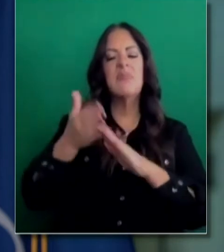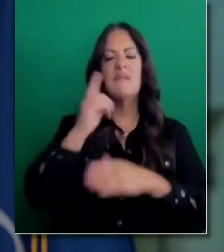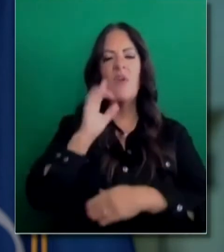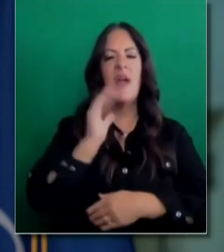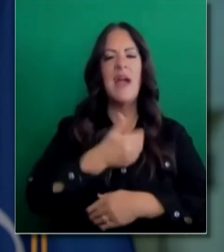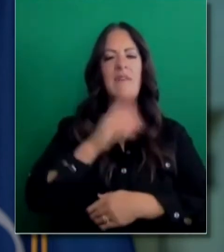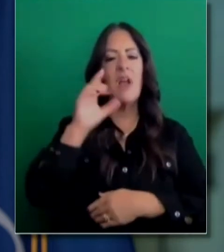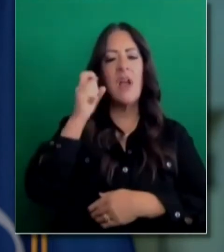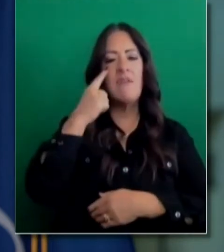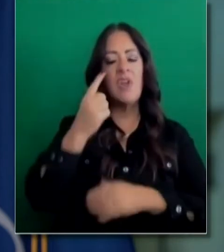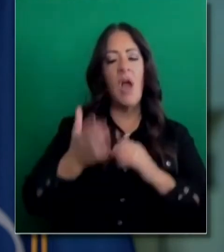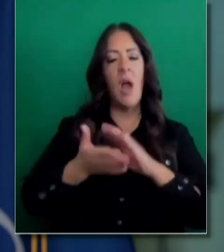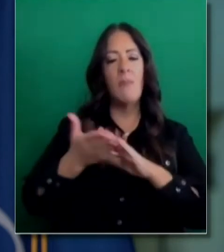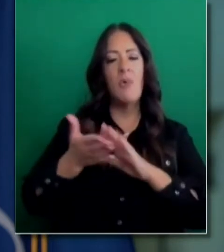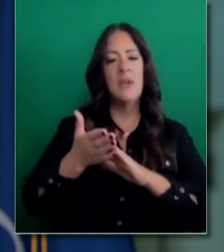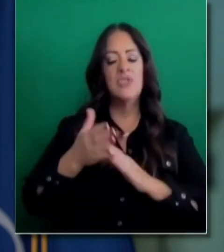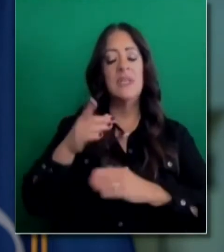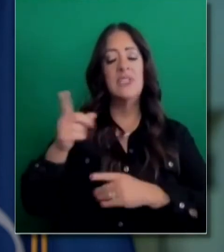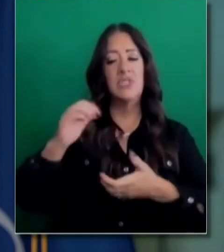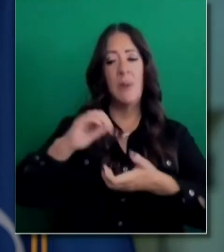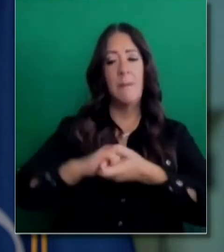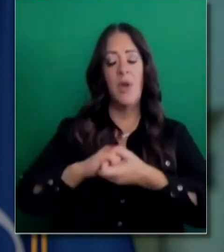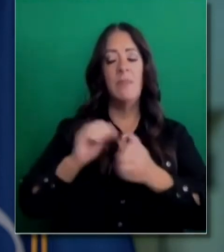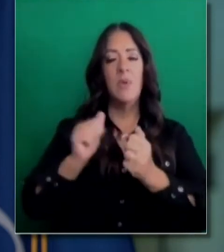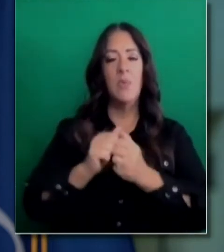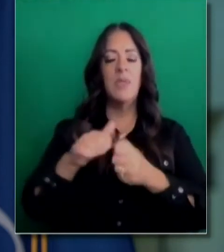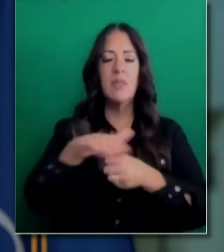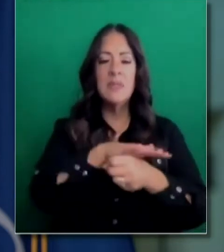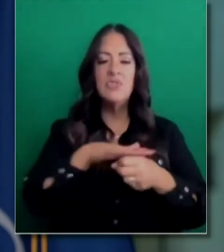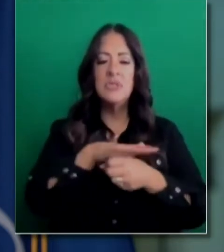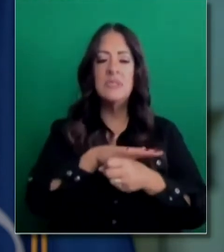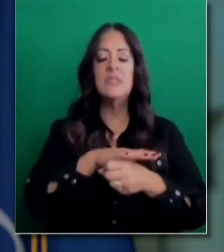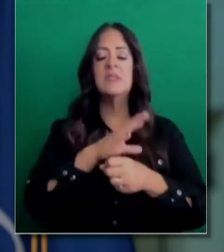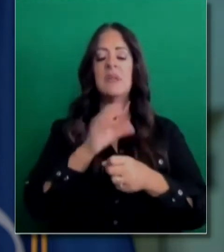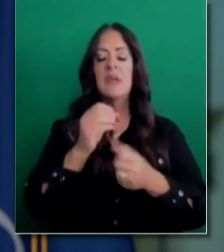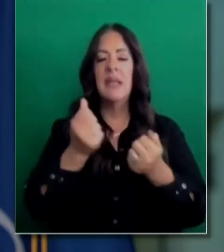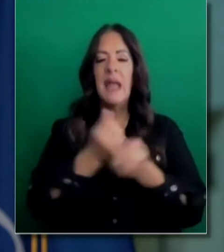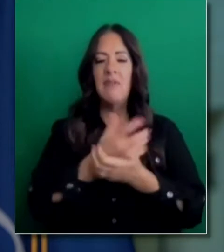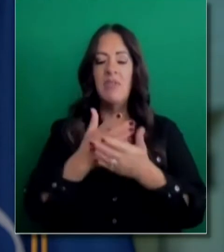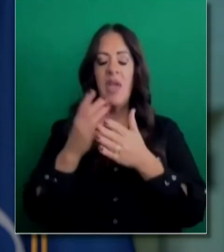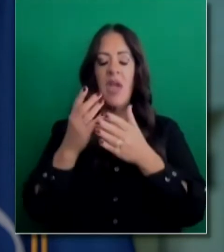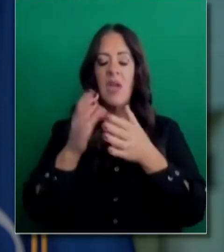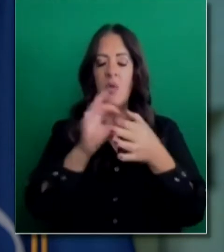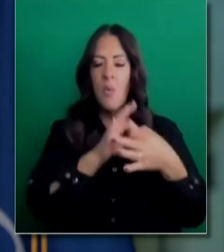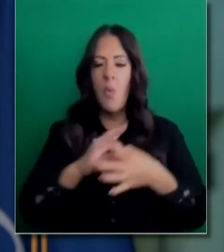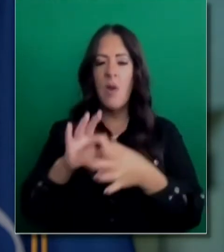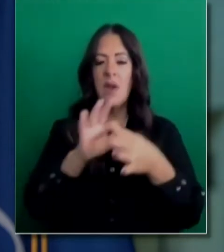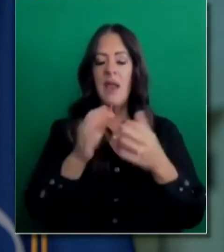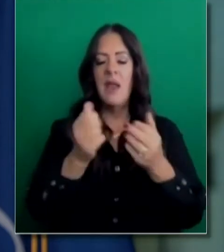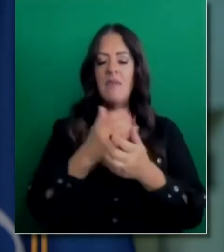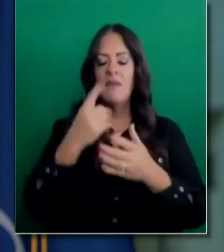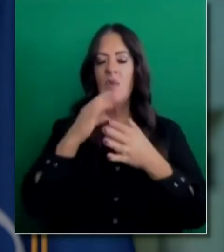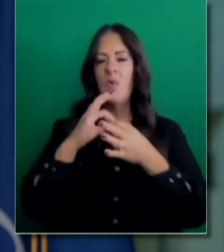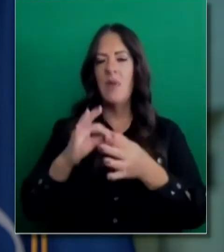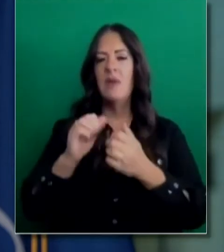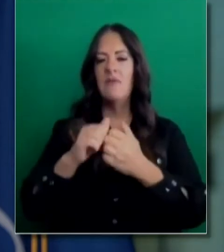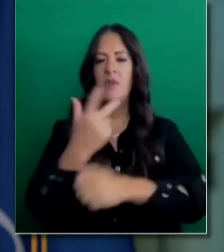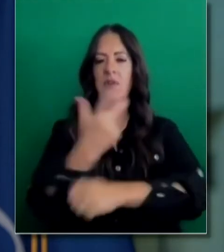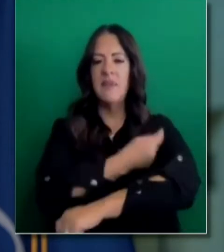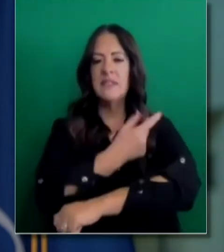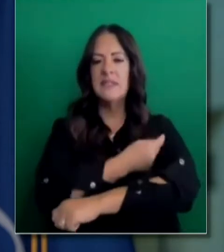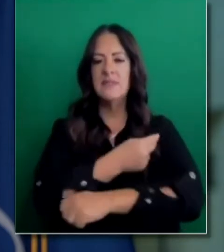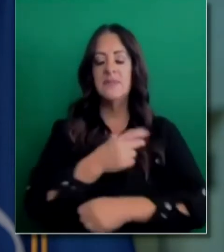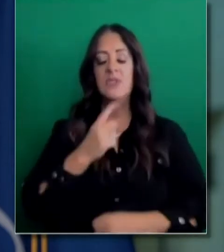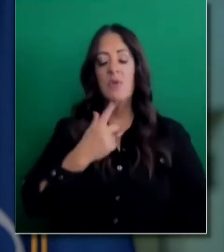our logistics and operations around the vaccinations as well. And so all 3 of us are available to answer any